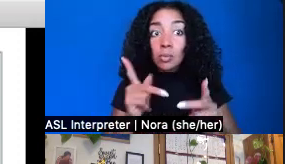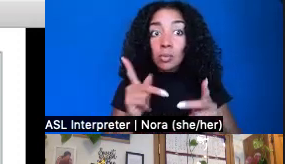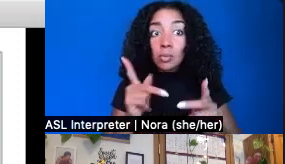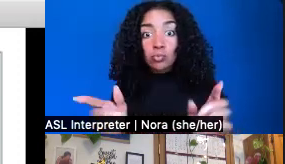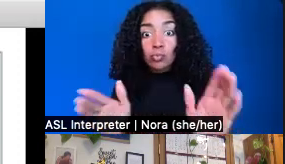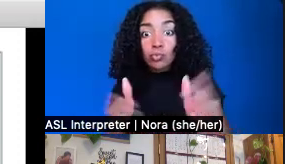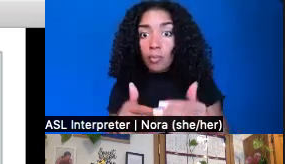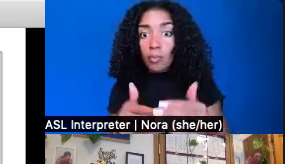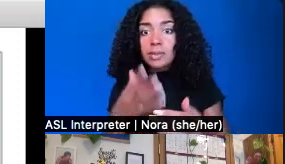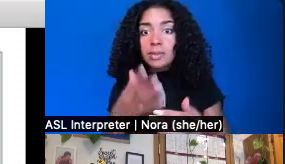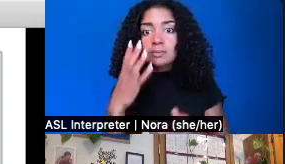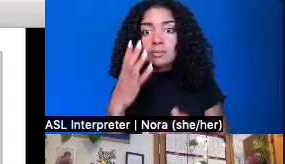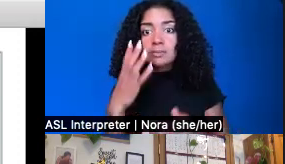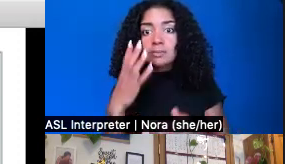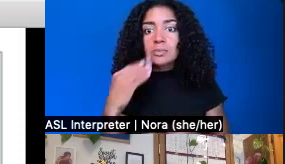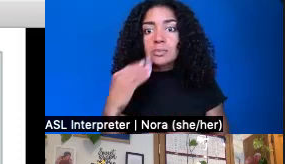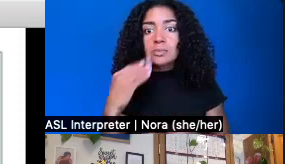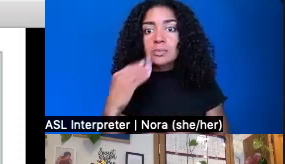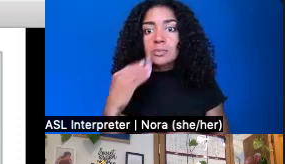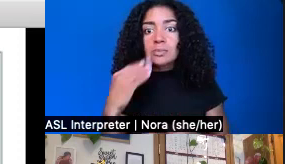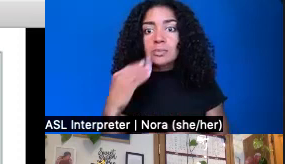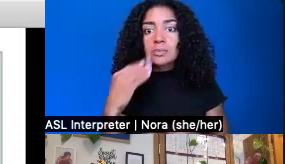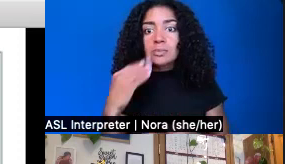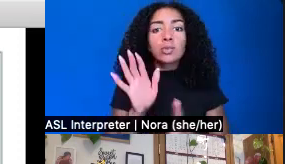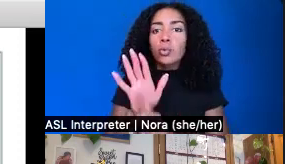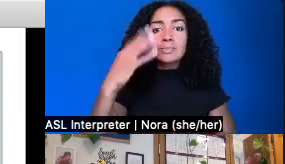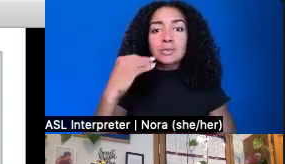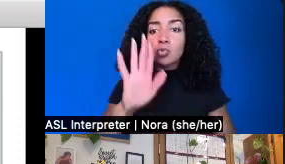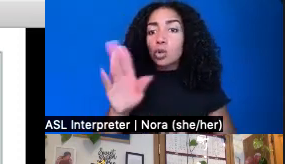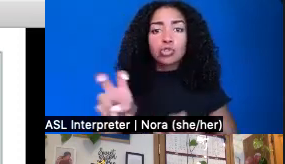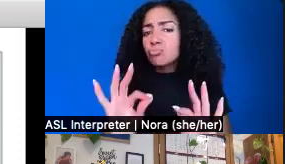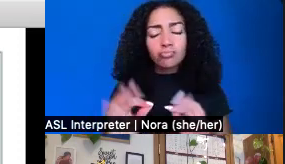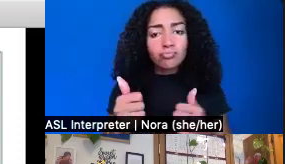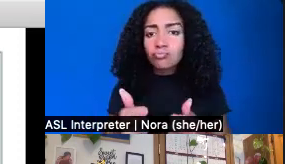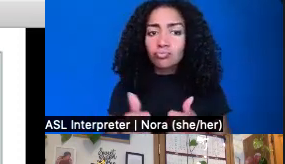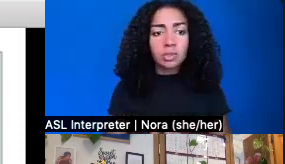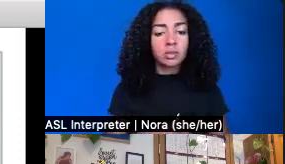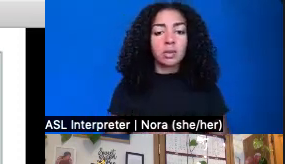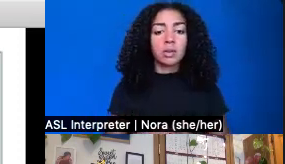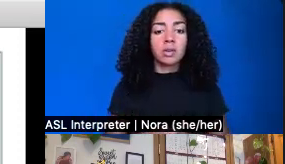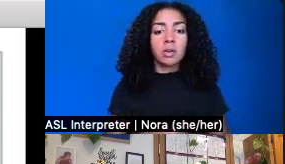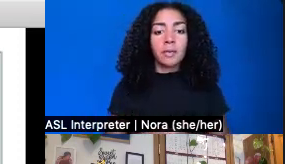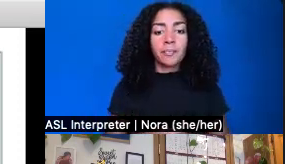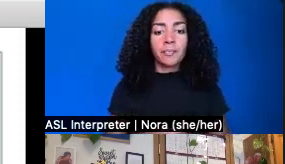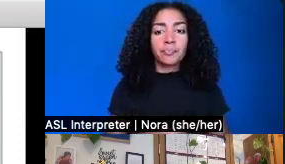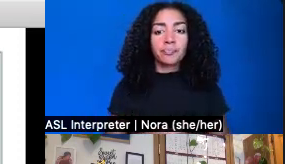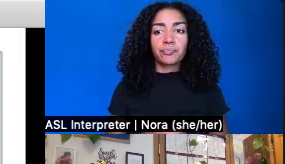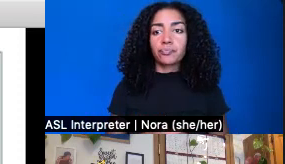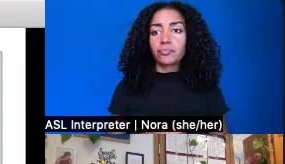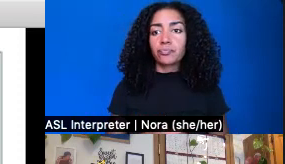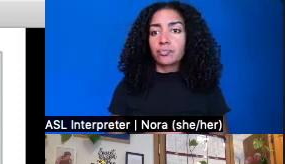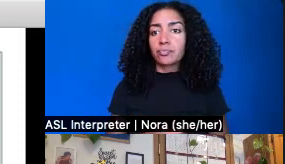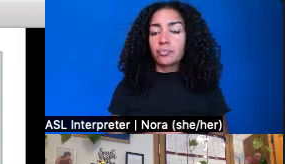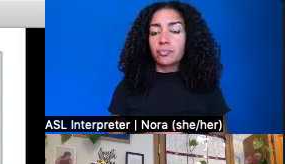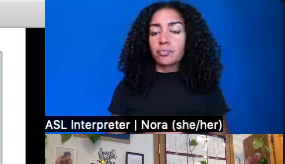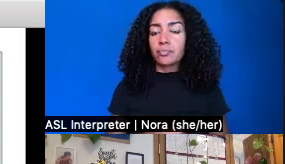wherever you are, that's a good place to be, right? So meeting folks where they're at, they may not have the fancy